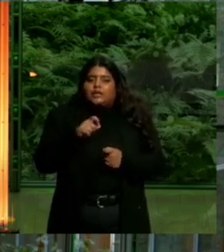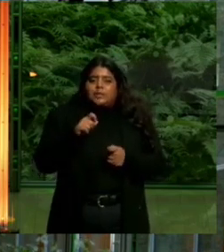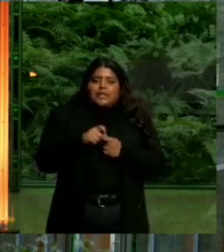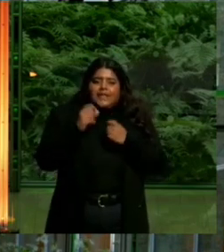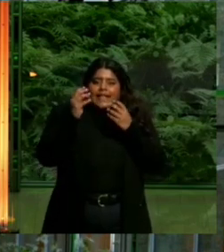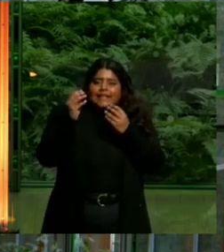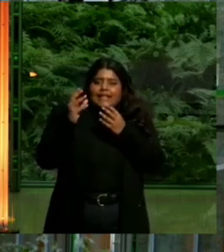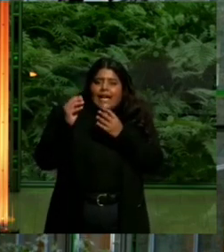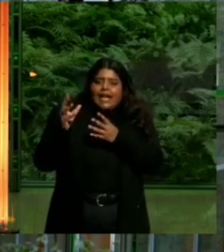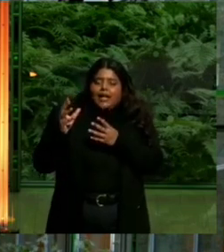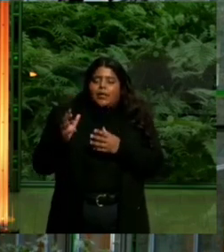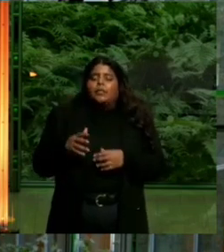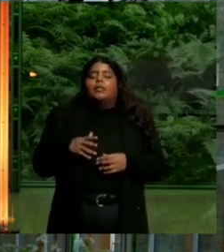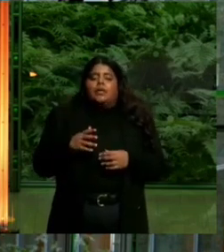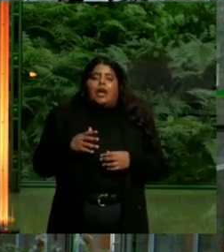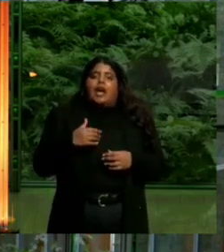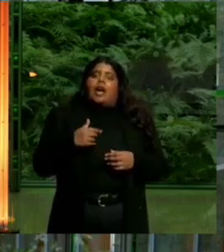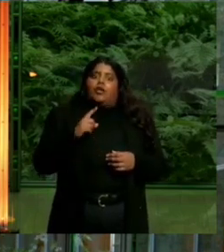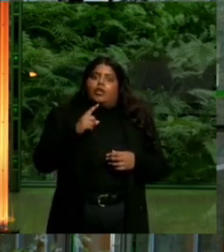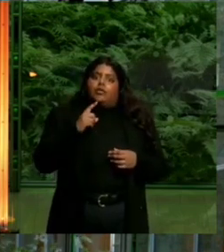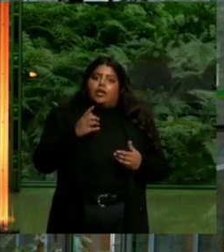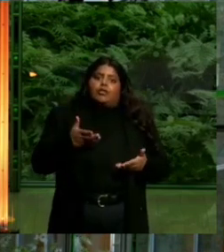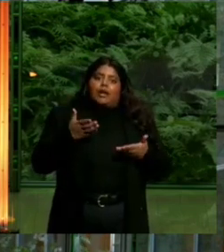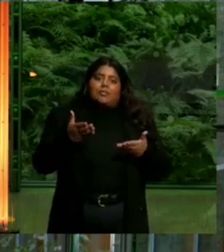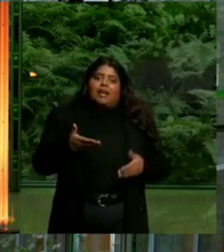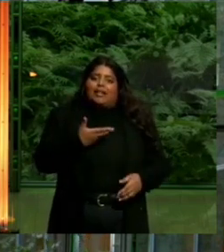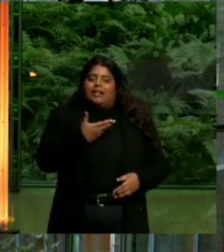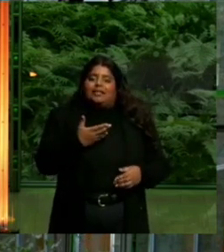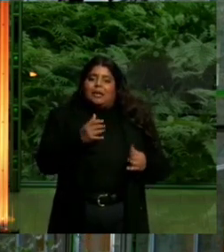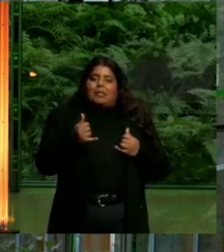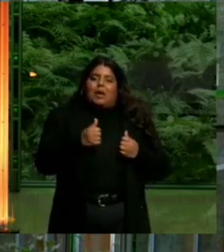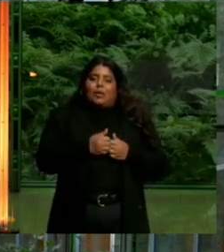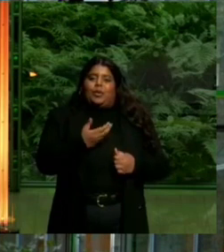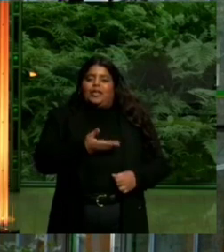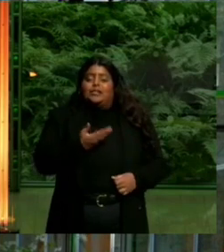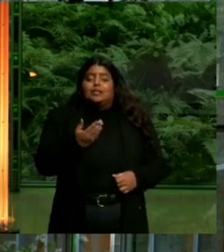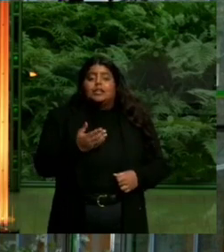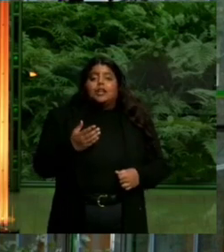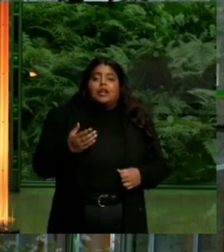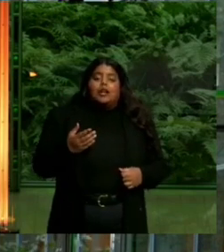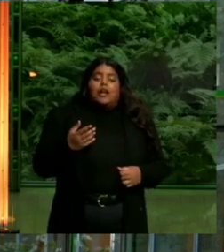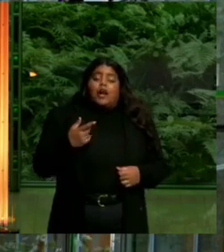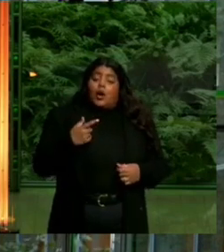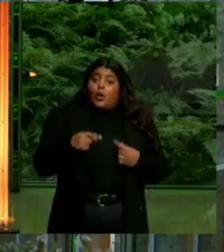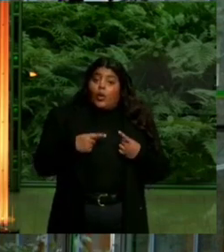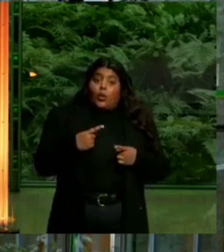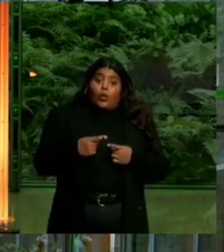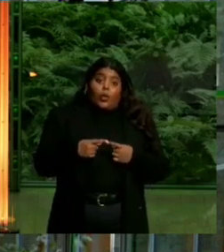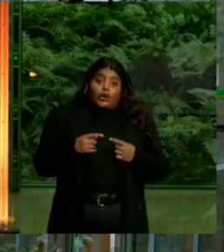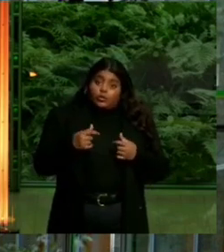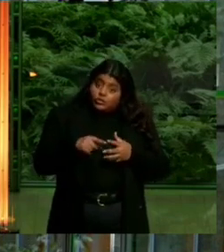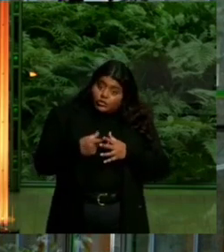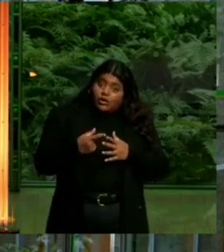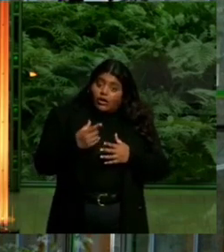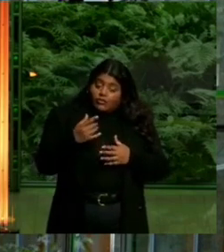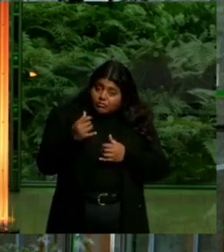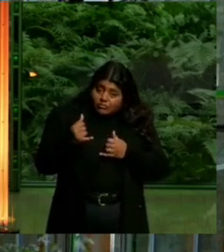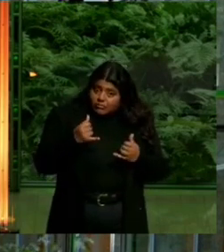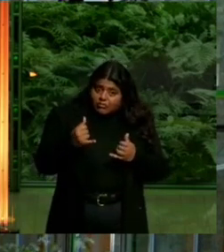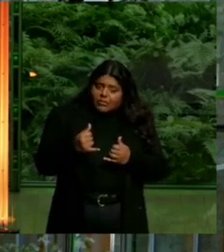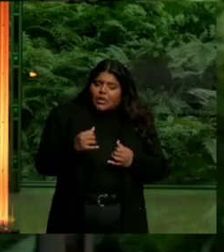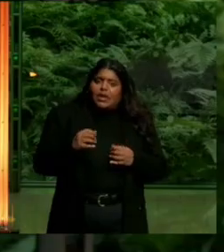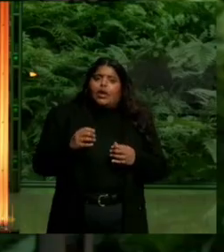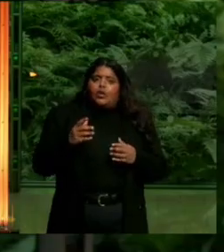data set, I highly recommend playing around with this tool. And once you do, like, there's no reason you couldn't like build a version of it